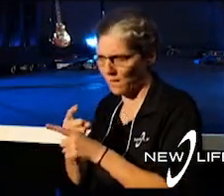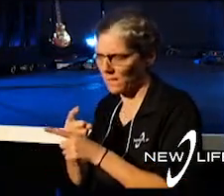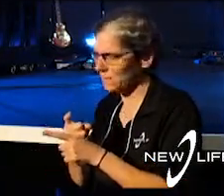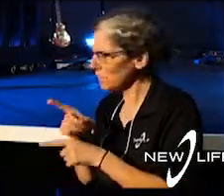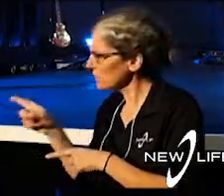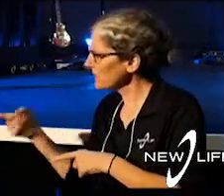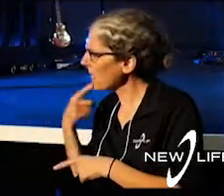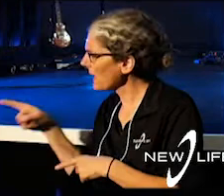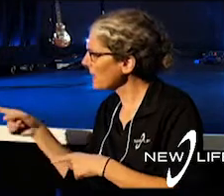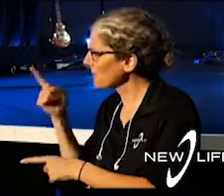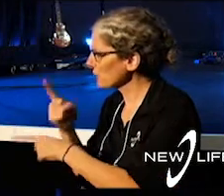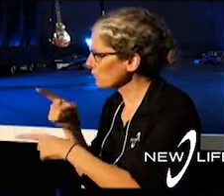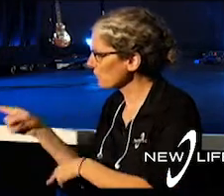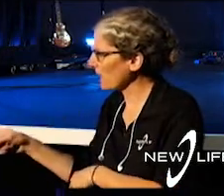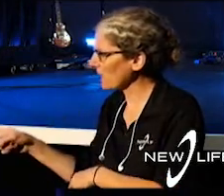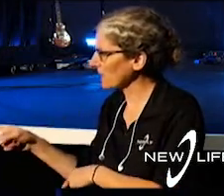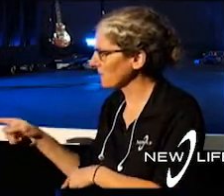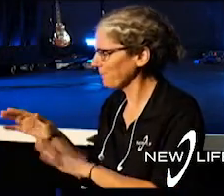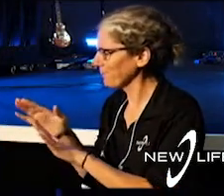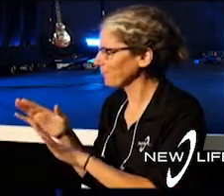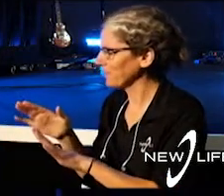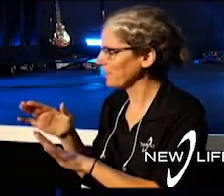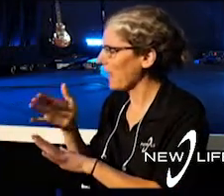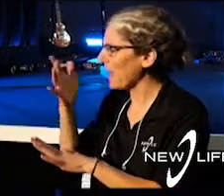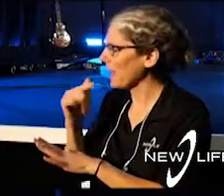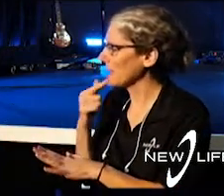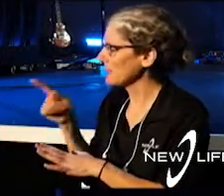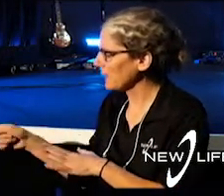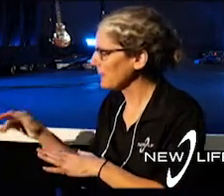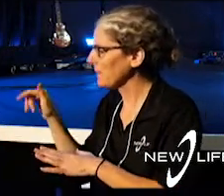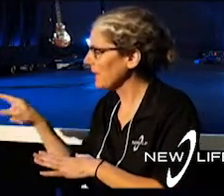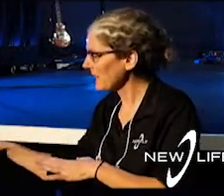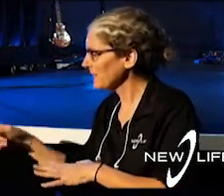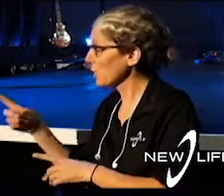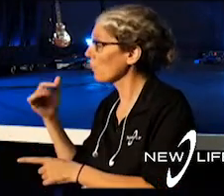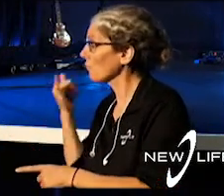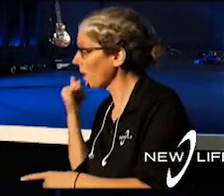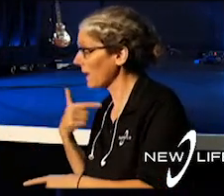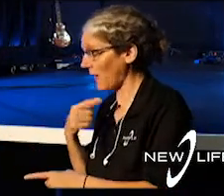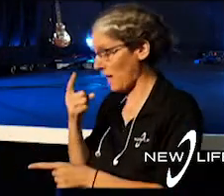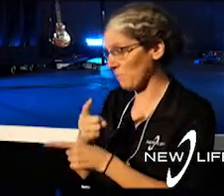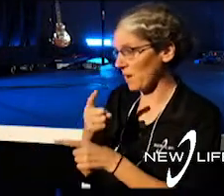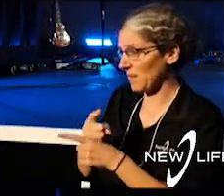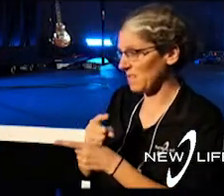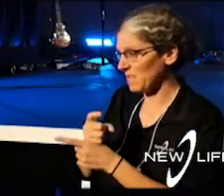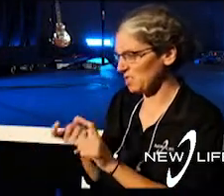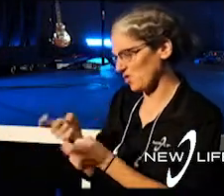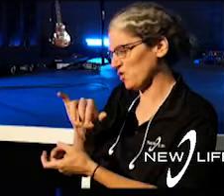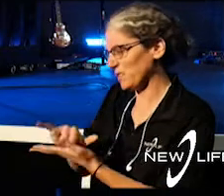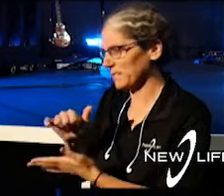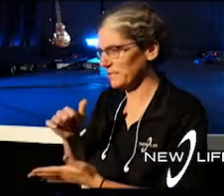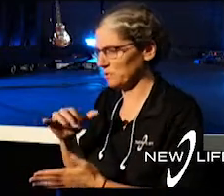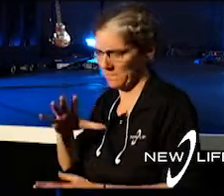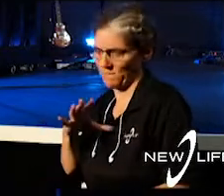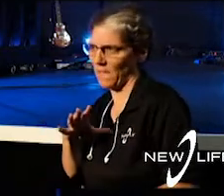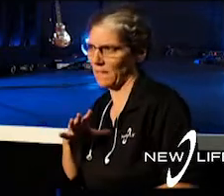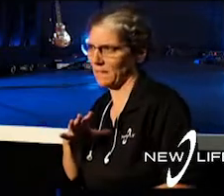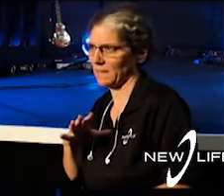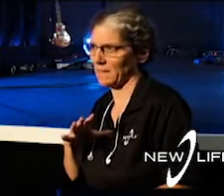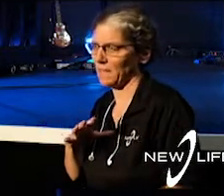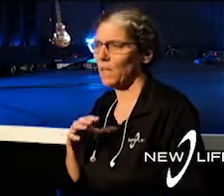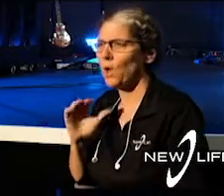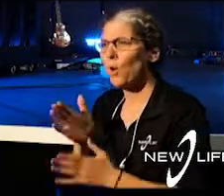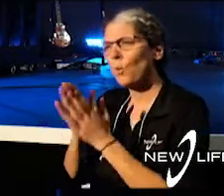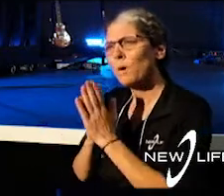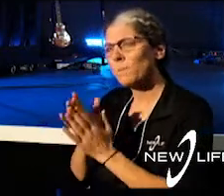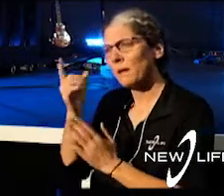that everybody in the world thinks the same way that I do. We're not praying for God's will to be done. We're praying for our